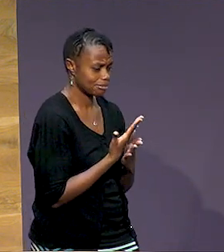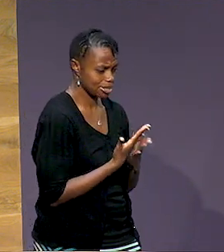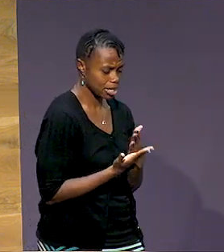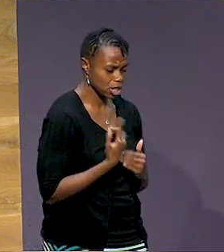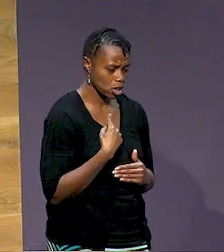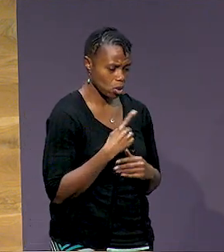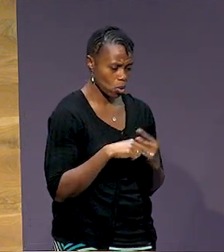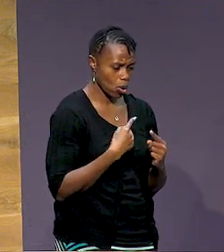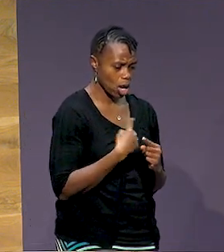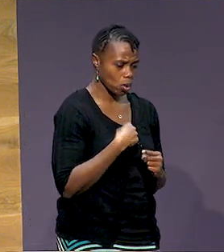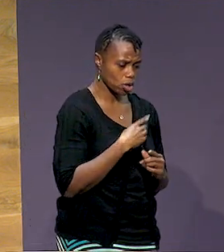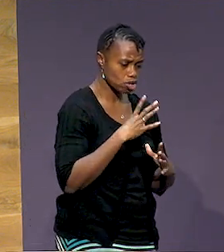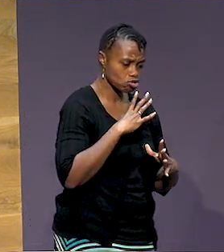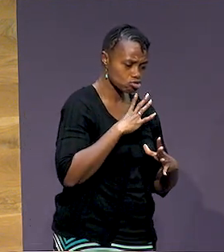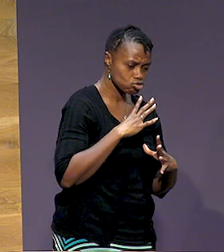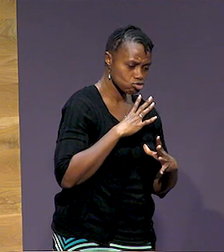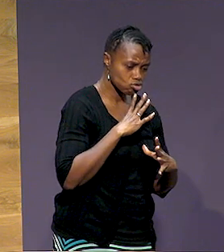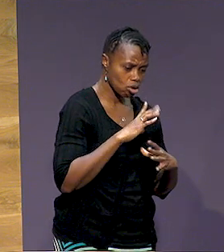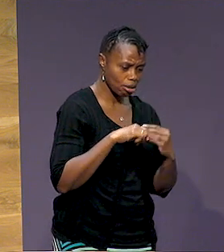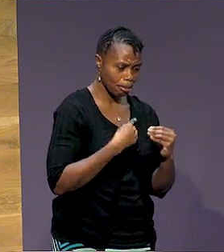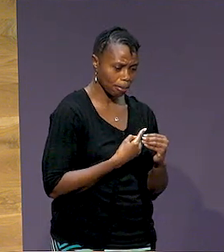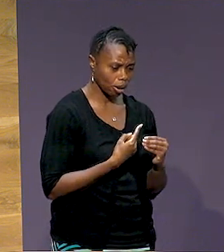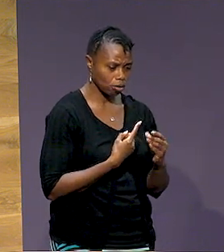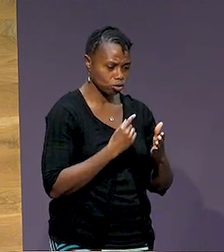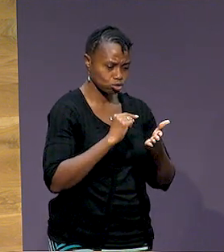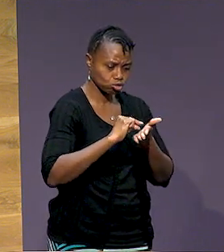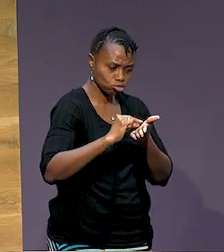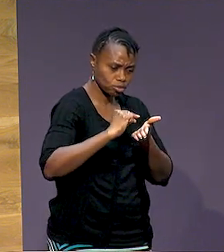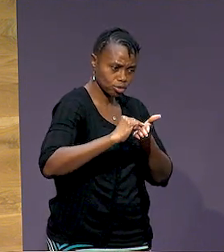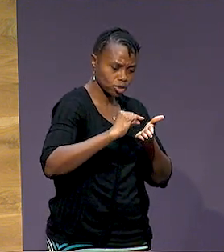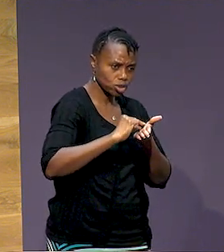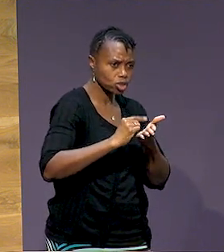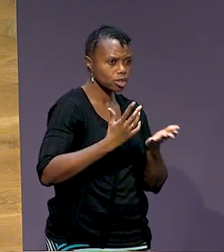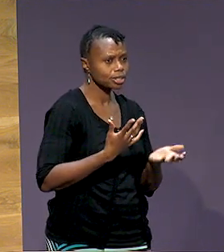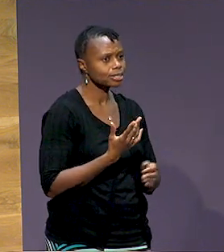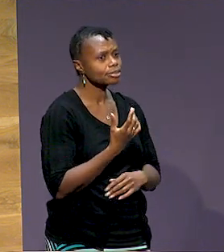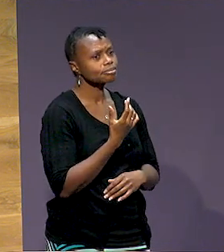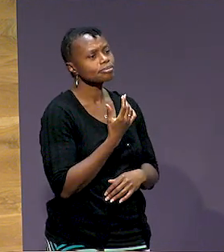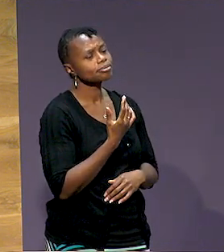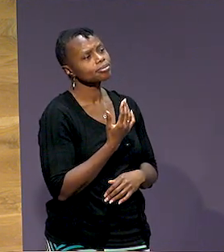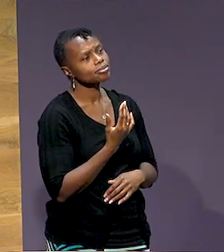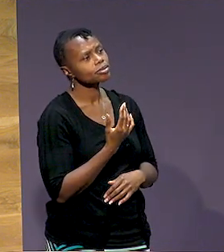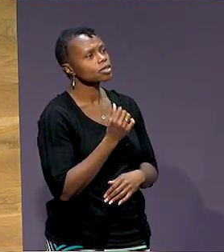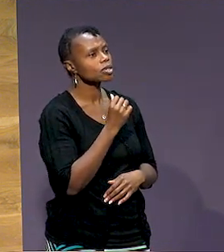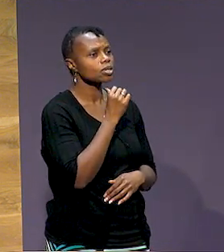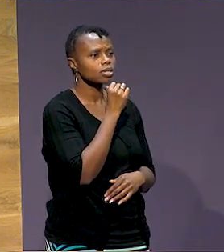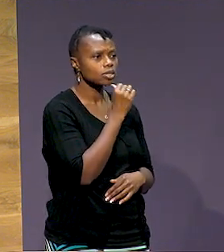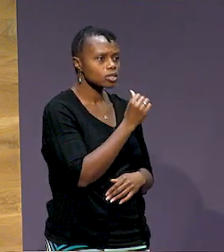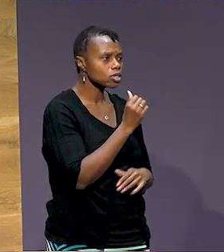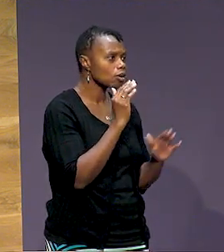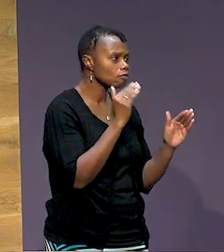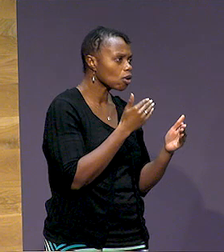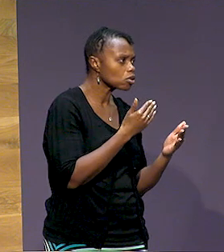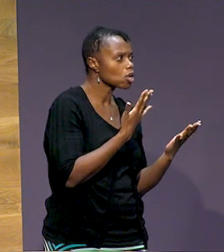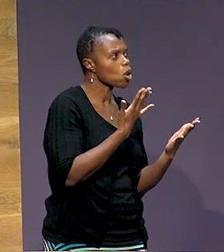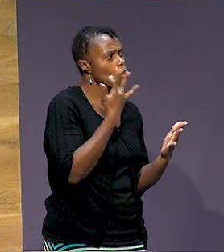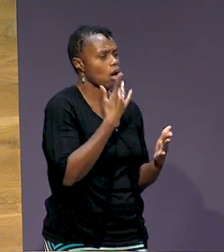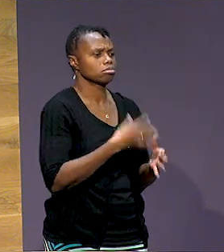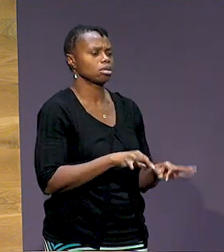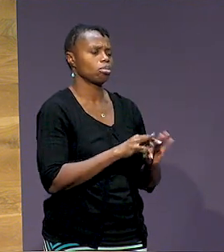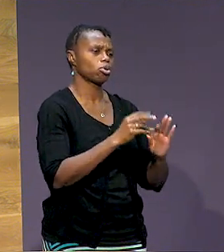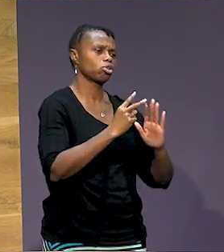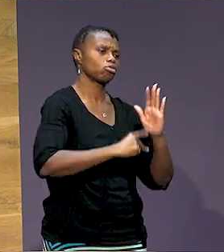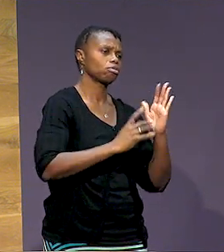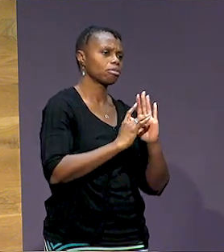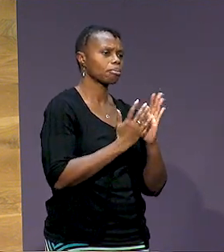scripture. We try to talk about it from not as in oh, why it's important to read the Bible, but